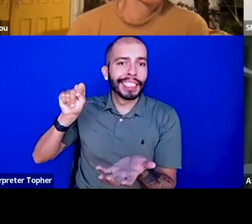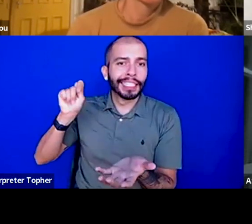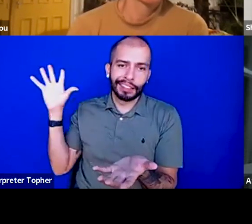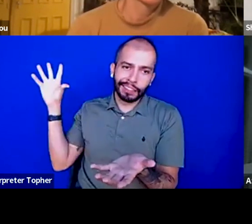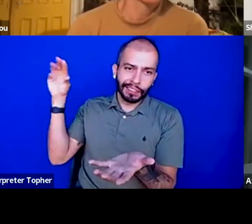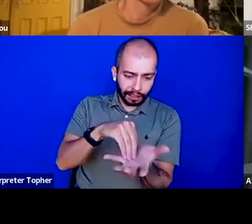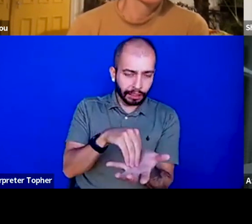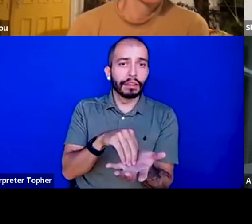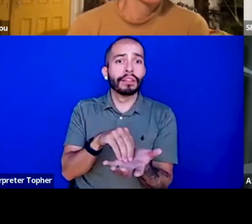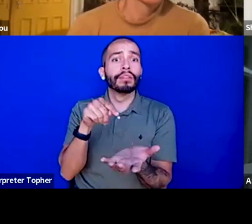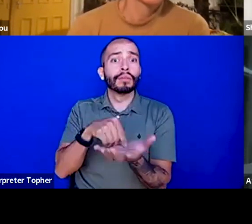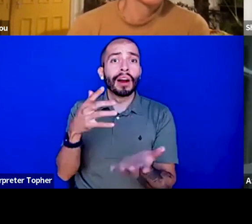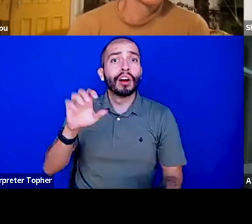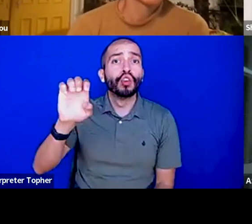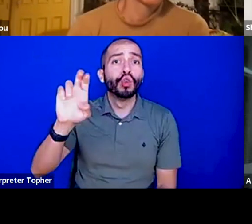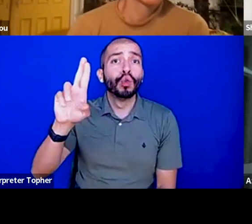me.